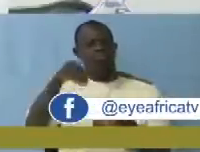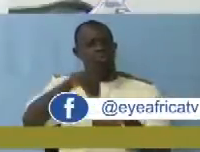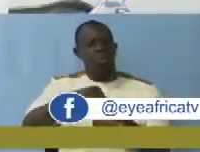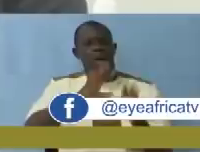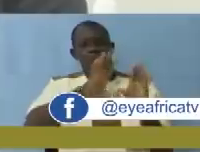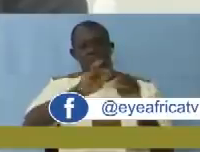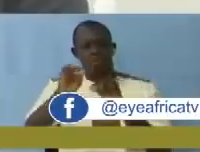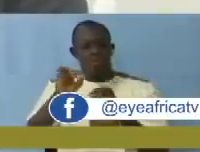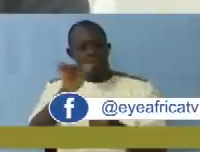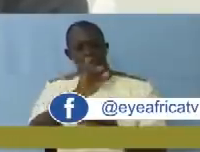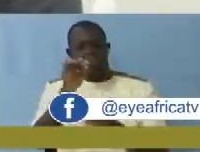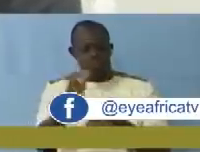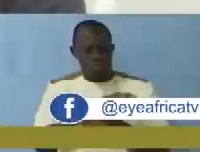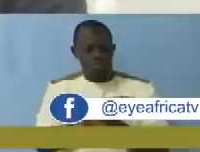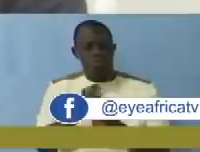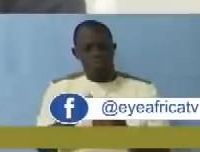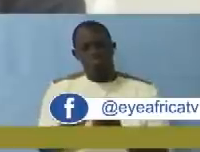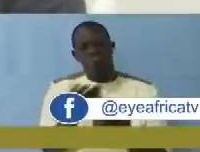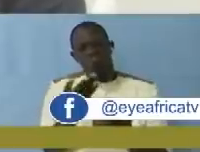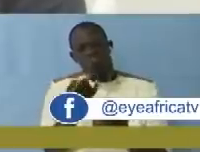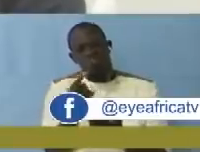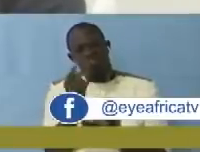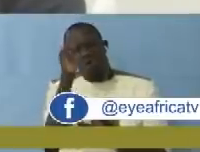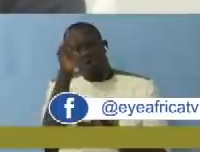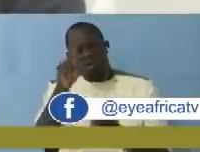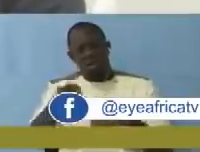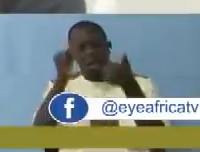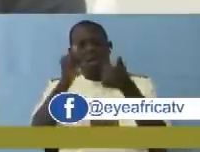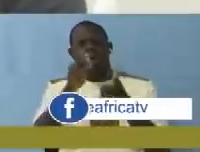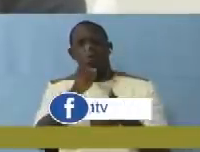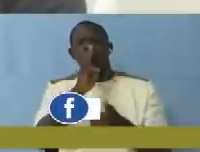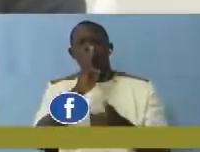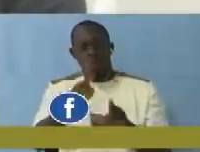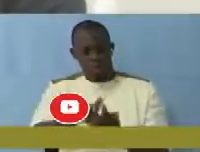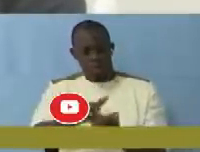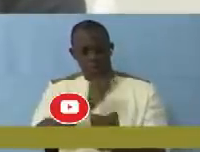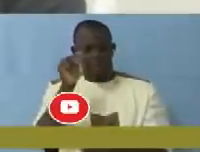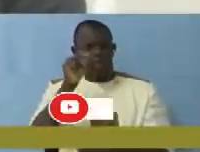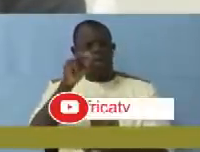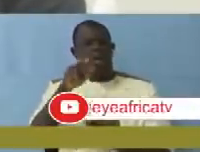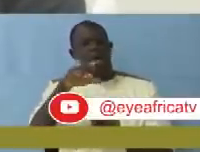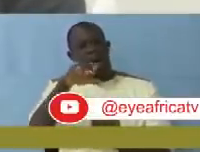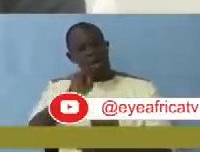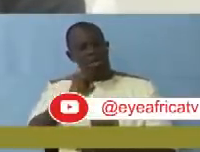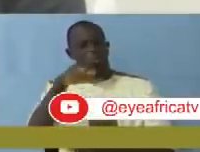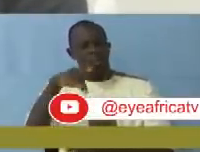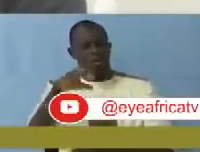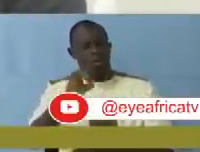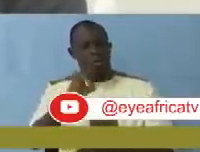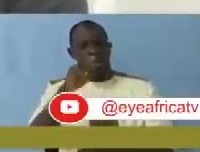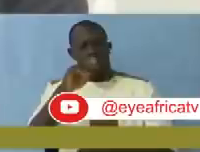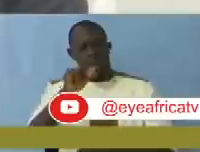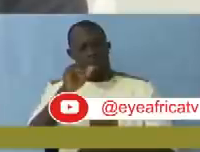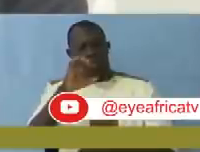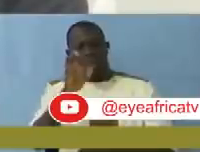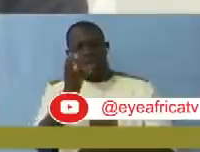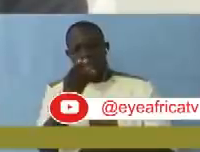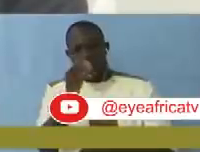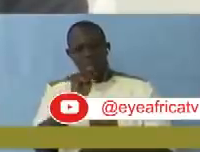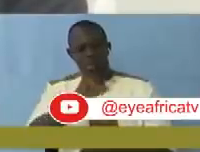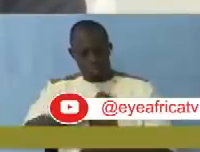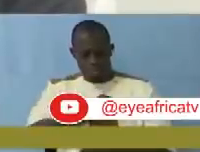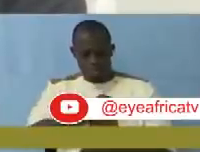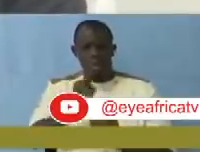activities that may have been initially started by counter-espionage. abe ko no wala nyin dibba ku do ko la men yalon ko bunda la ka me